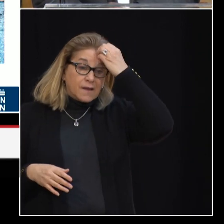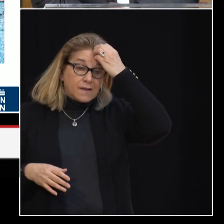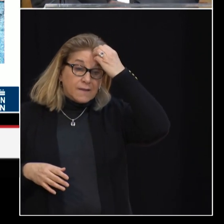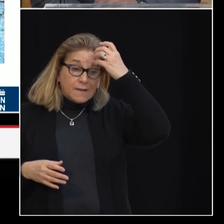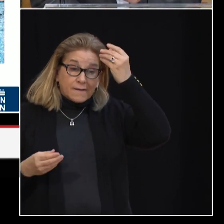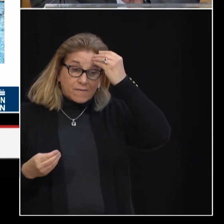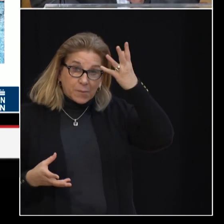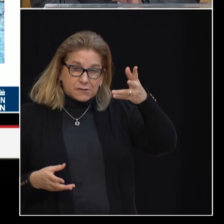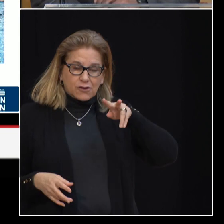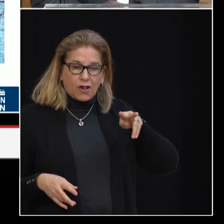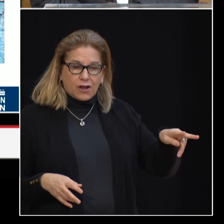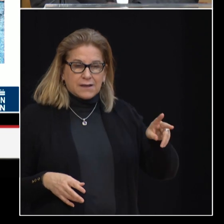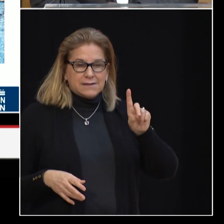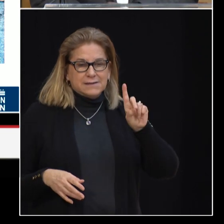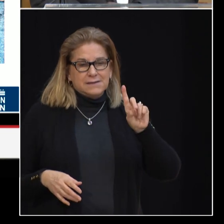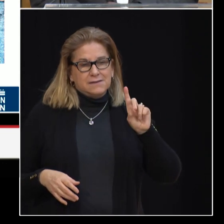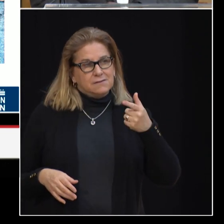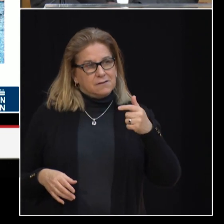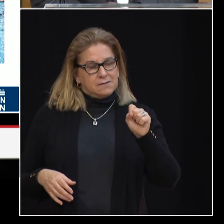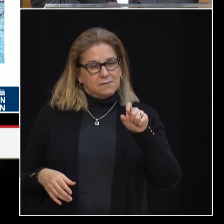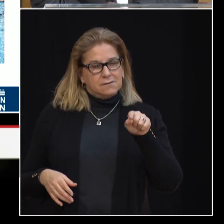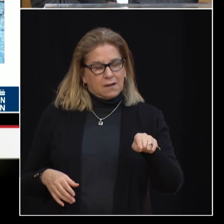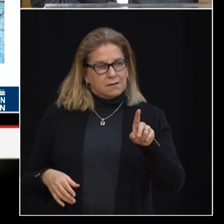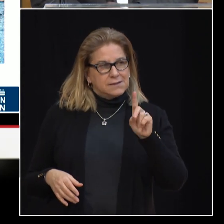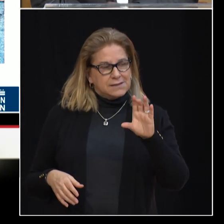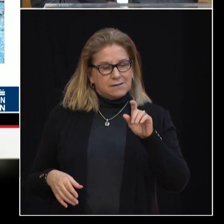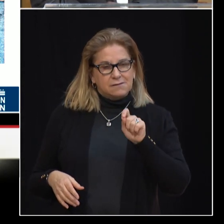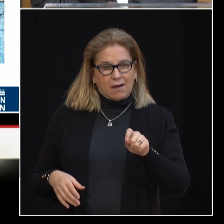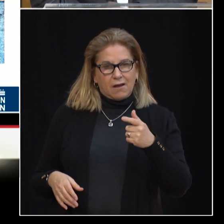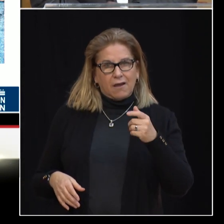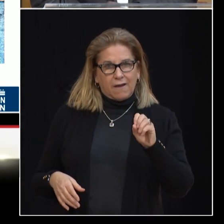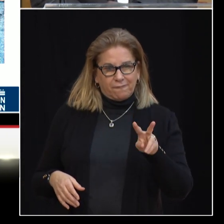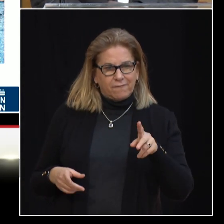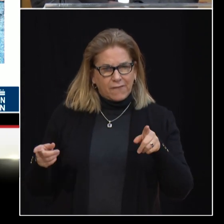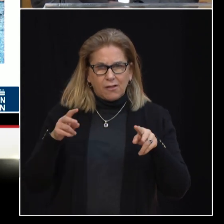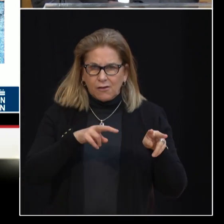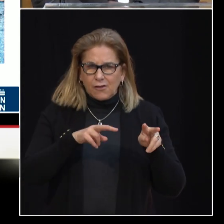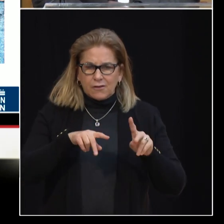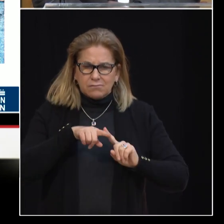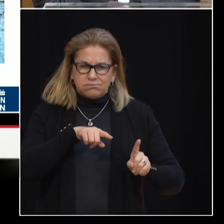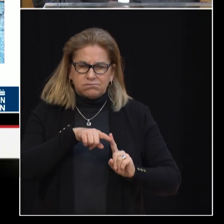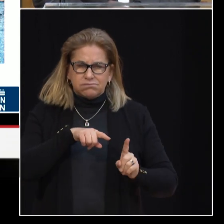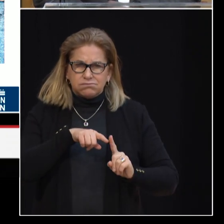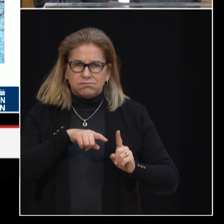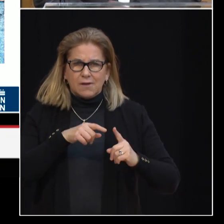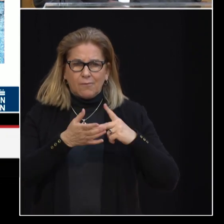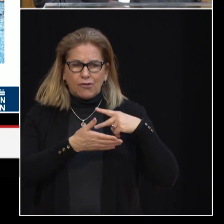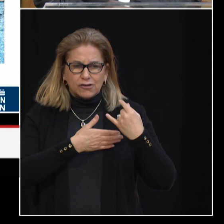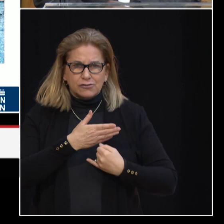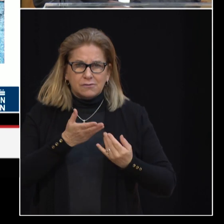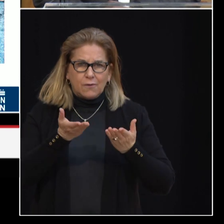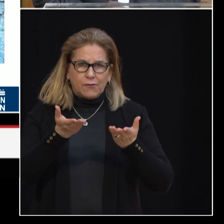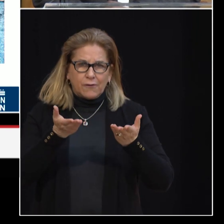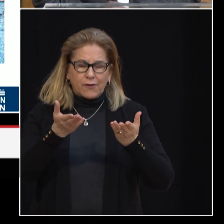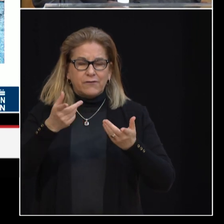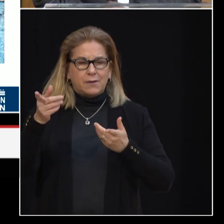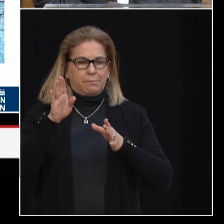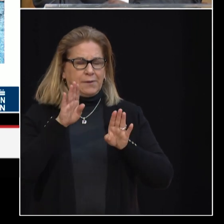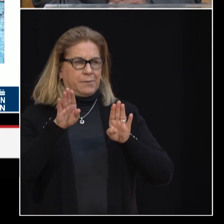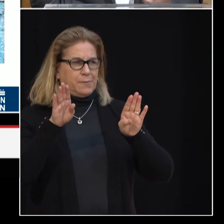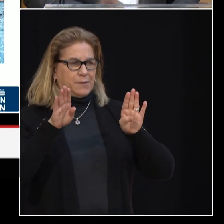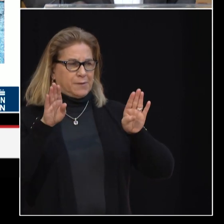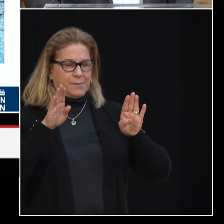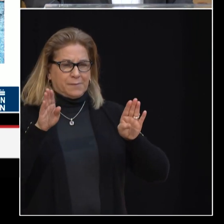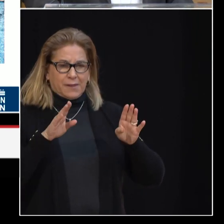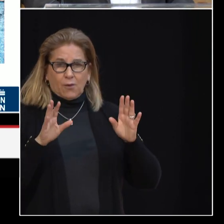dgs.dc.gov and visit as often as you can, as new project opportunities become available almost daily. Thank